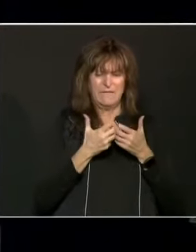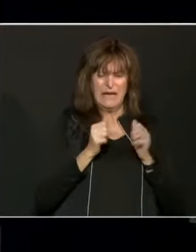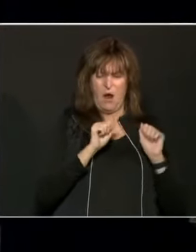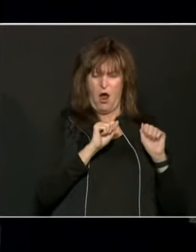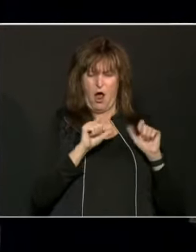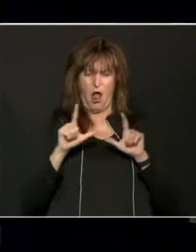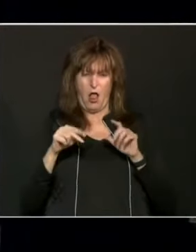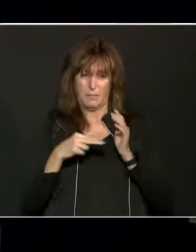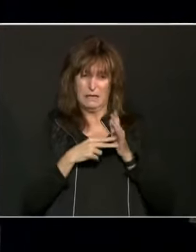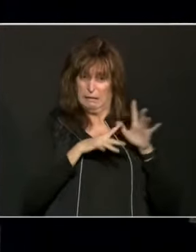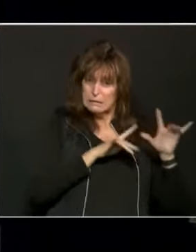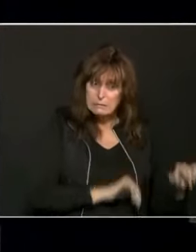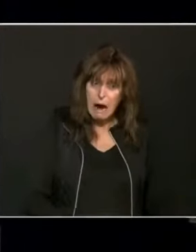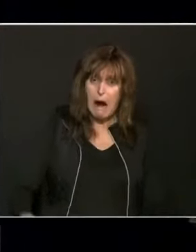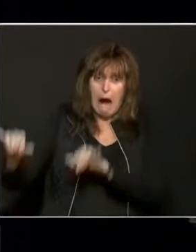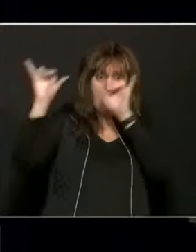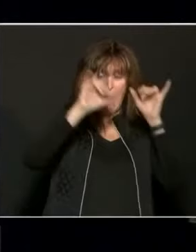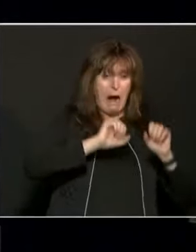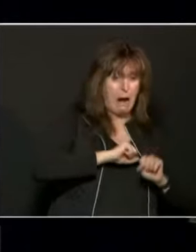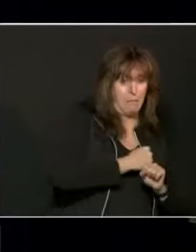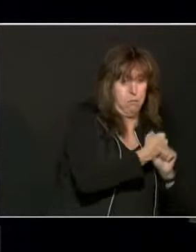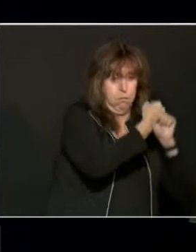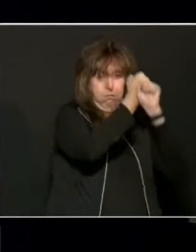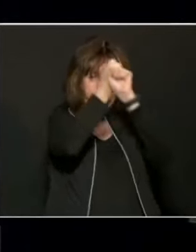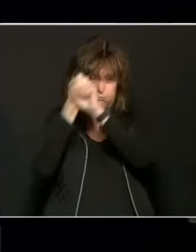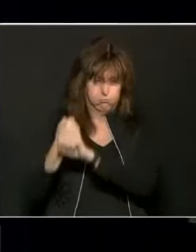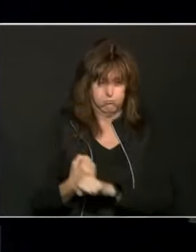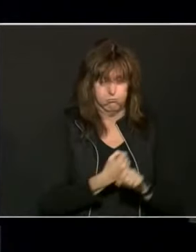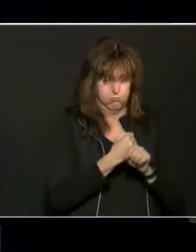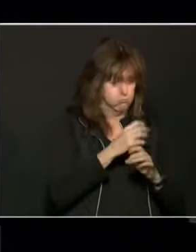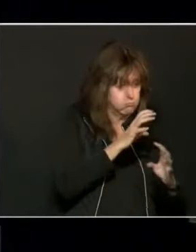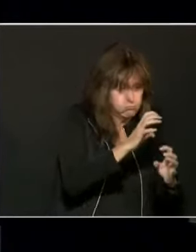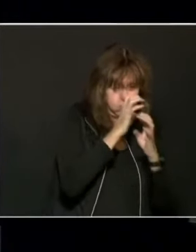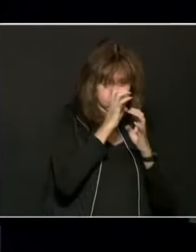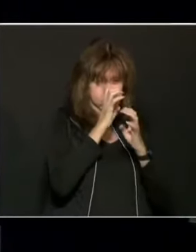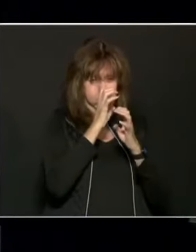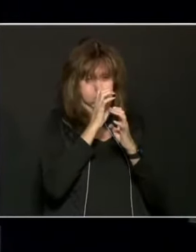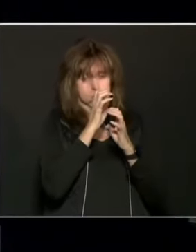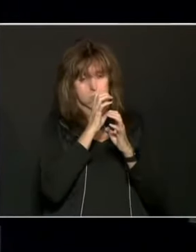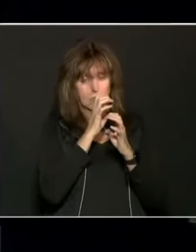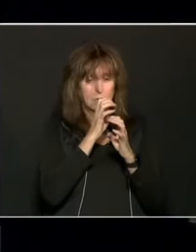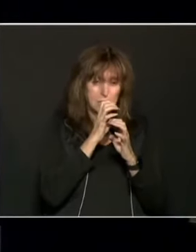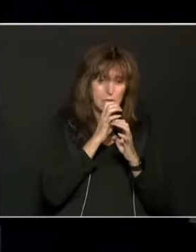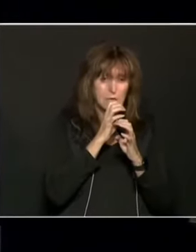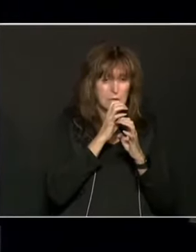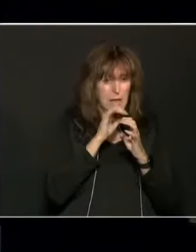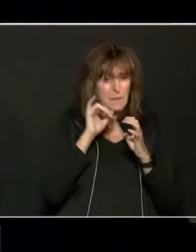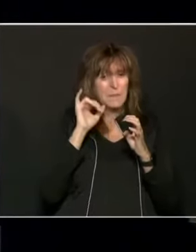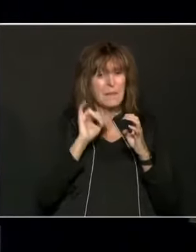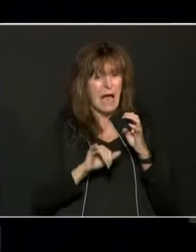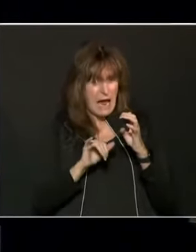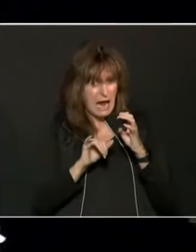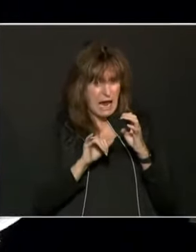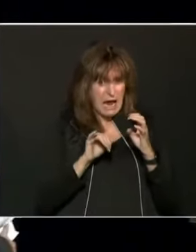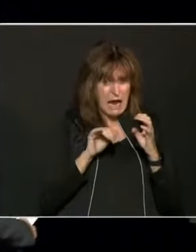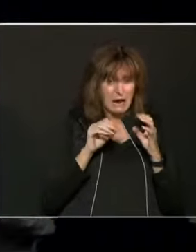of things that would be targeted and effective at helping people with that higher risk of exposure?